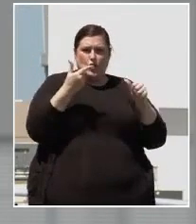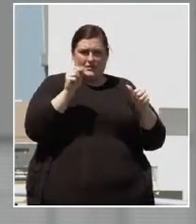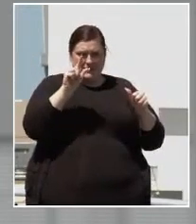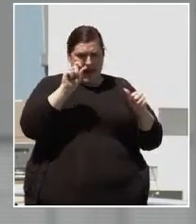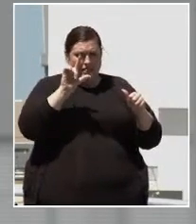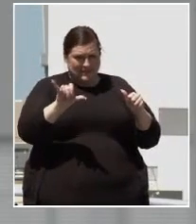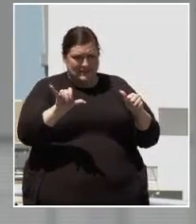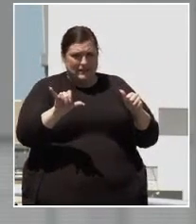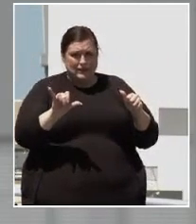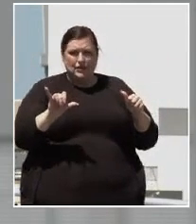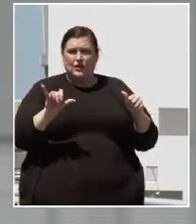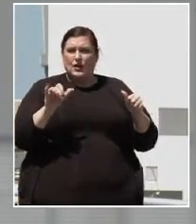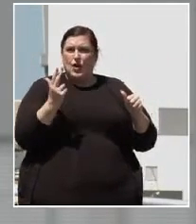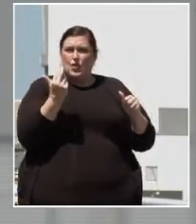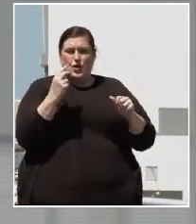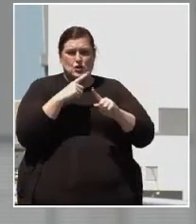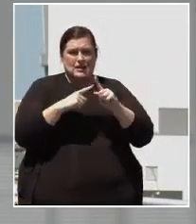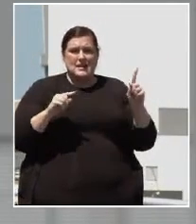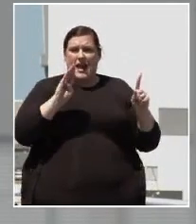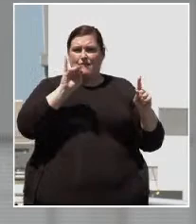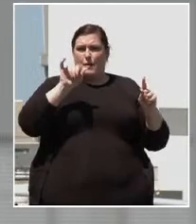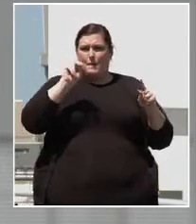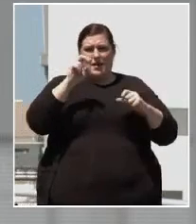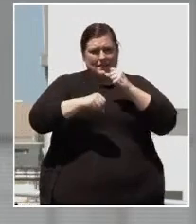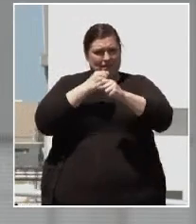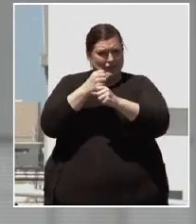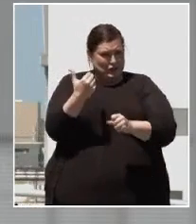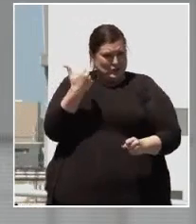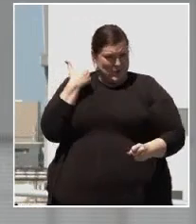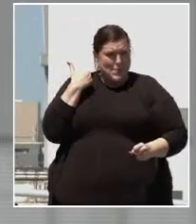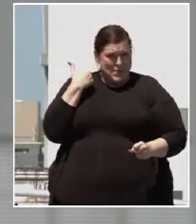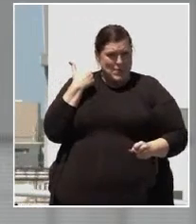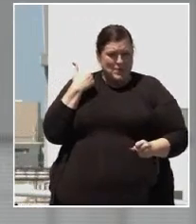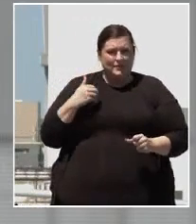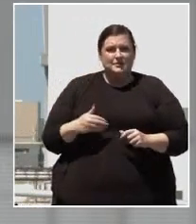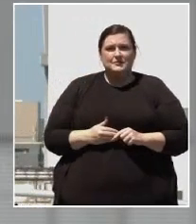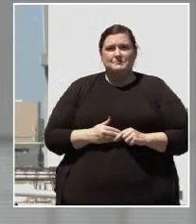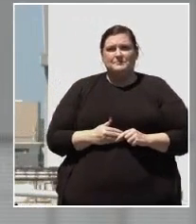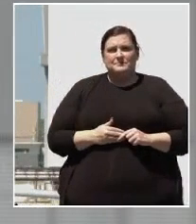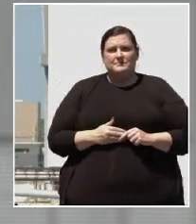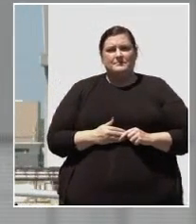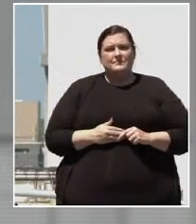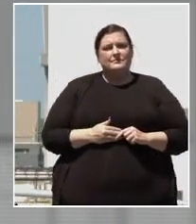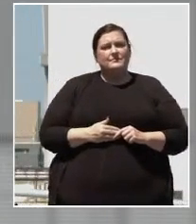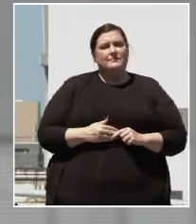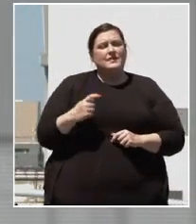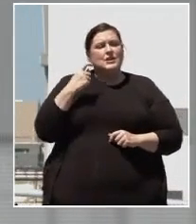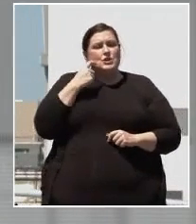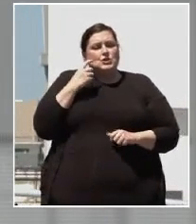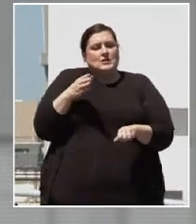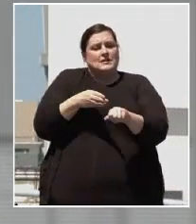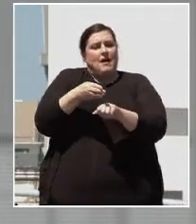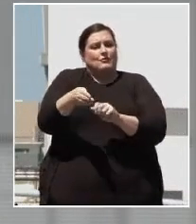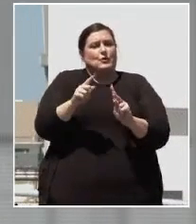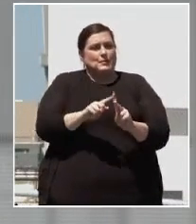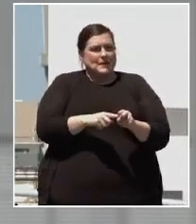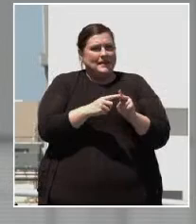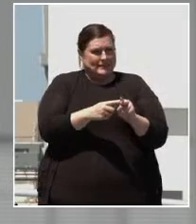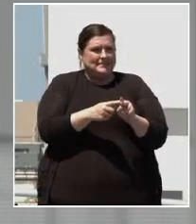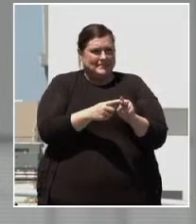Galaxy 13 and5 billion years ago just just after the